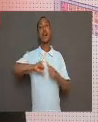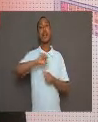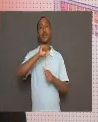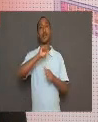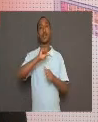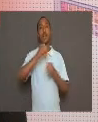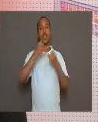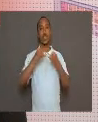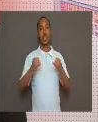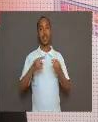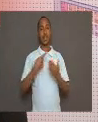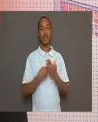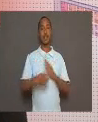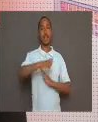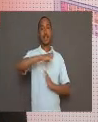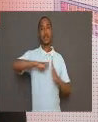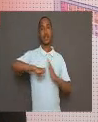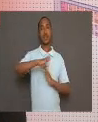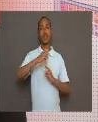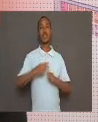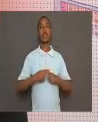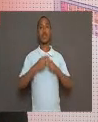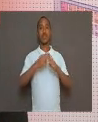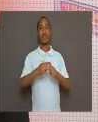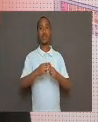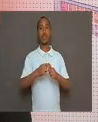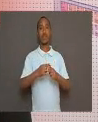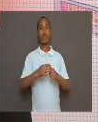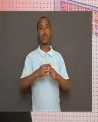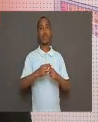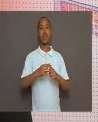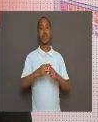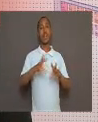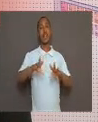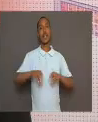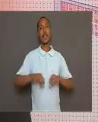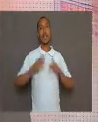that shares these electrons is called the acceptor.